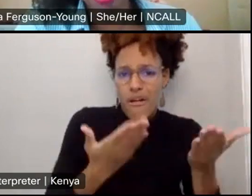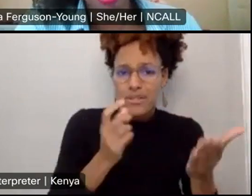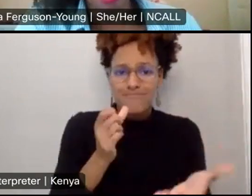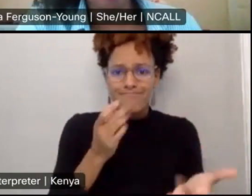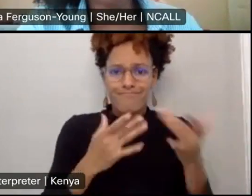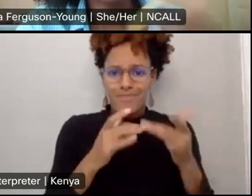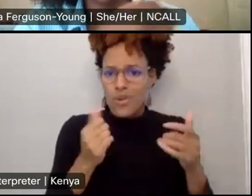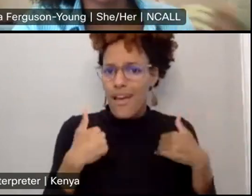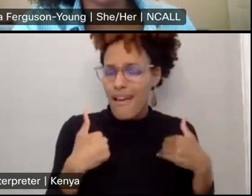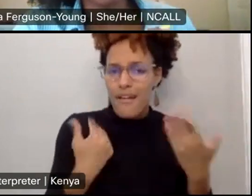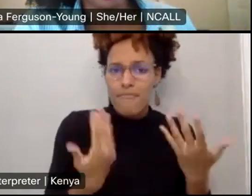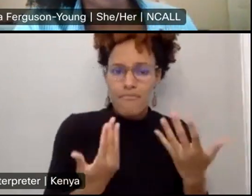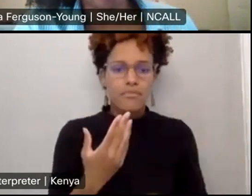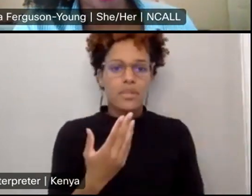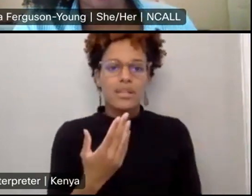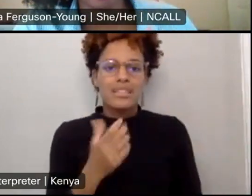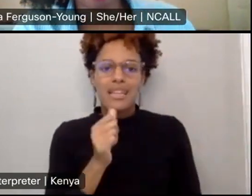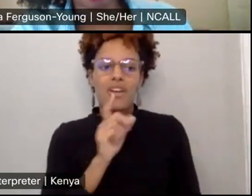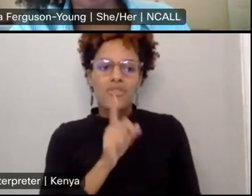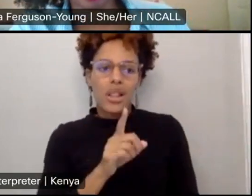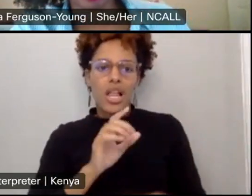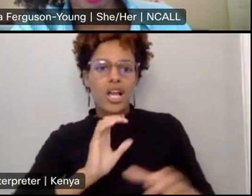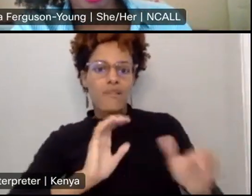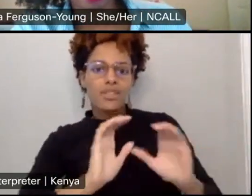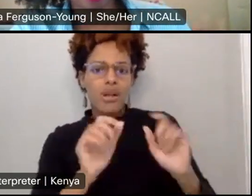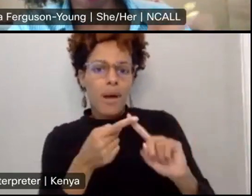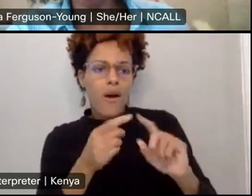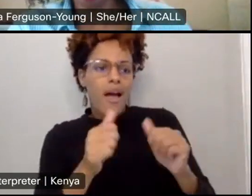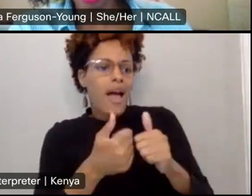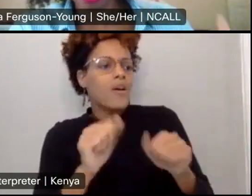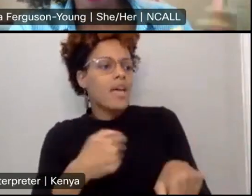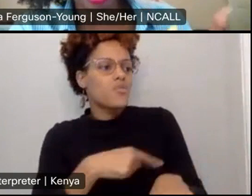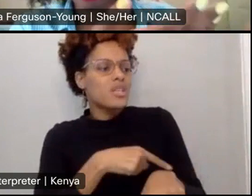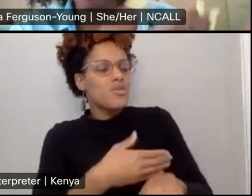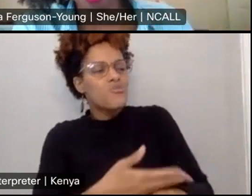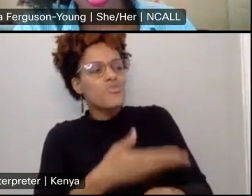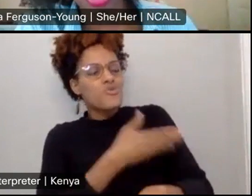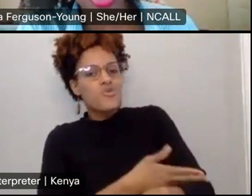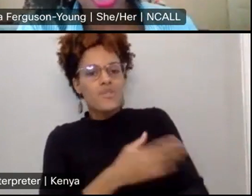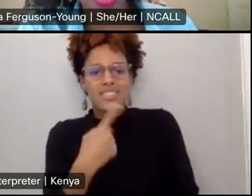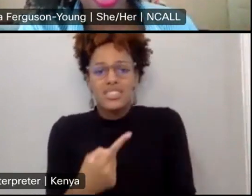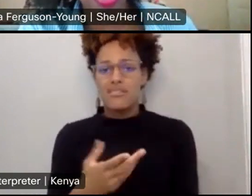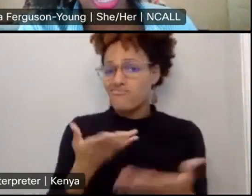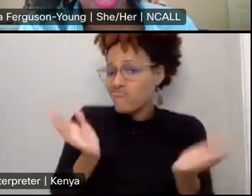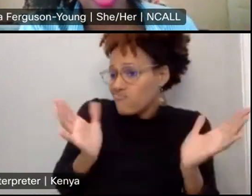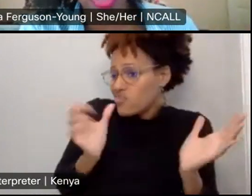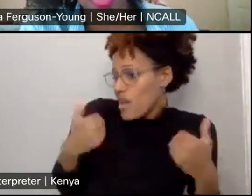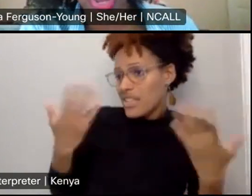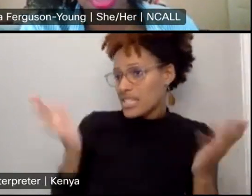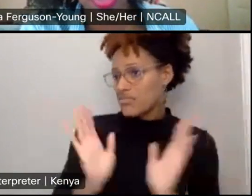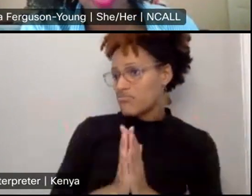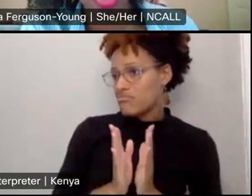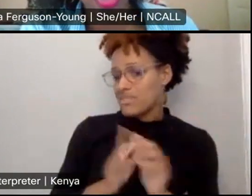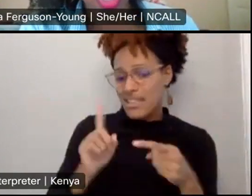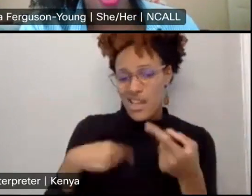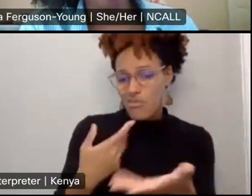And it really wasn't like a conversation about, okay, how can we improve on that? It was like, that's just what it is. We're just not able to provide